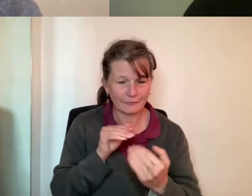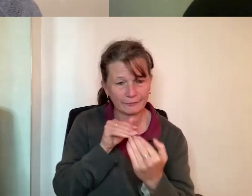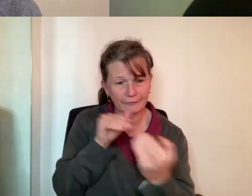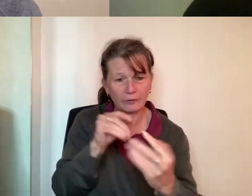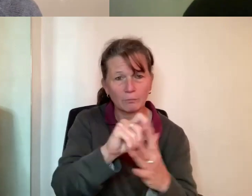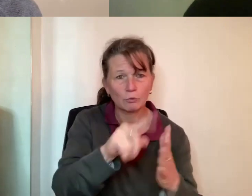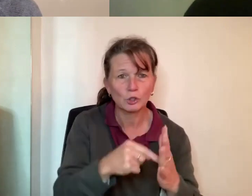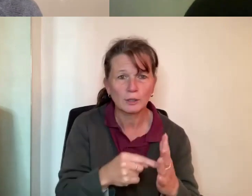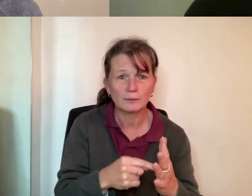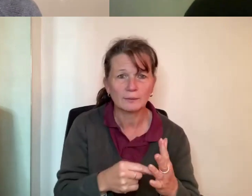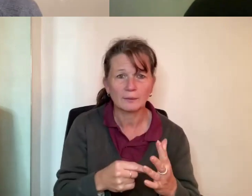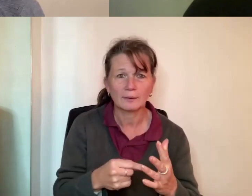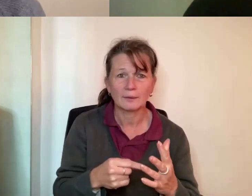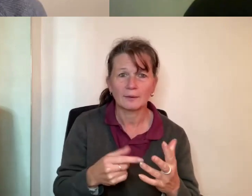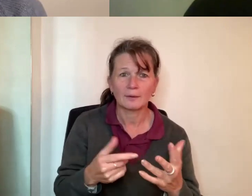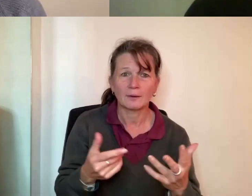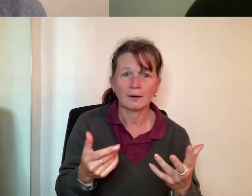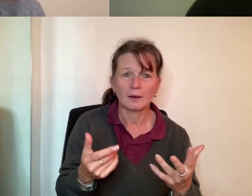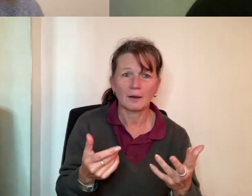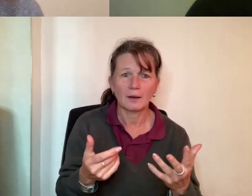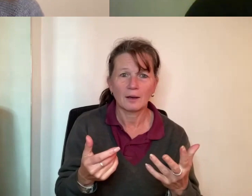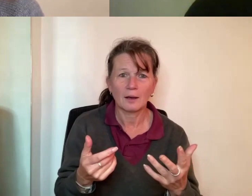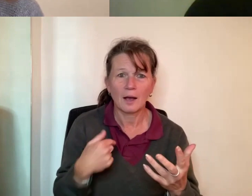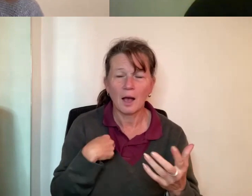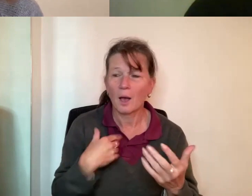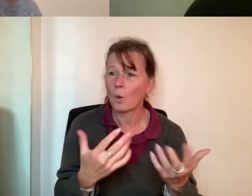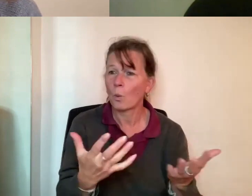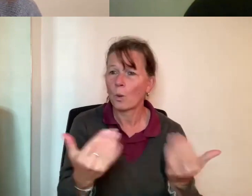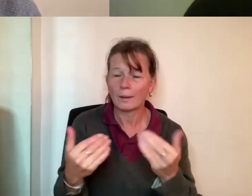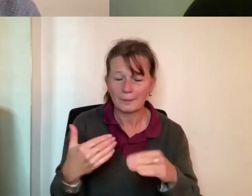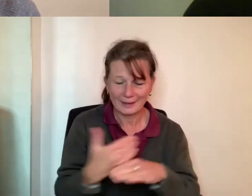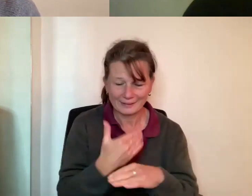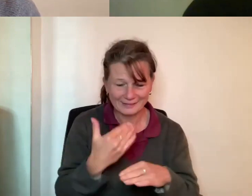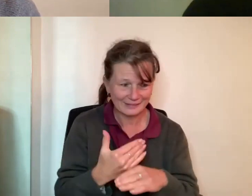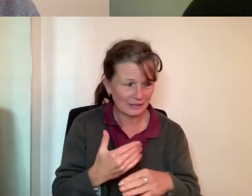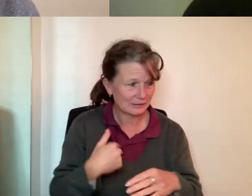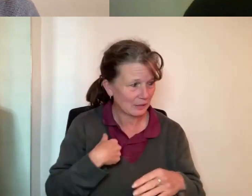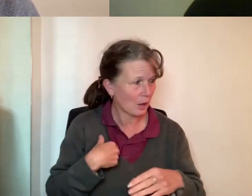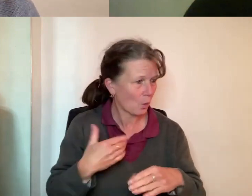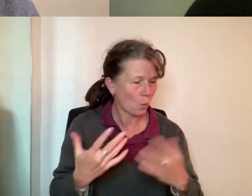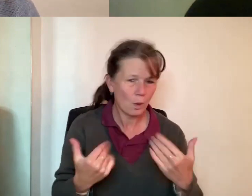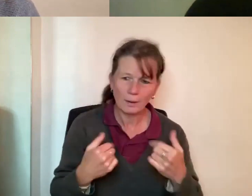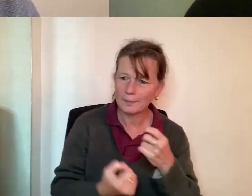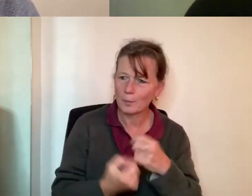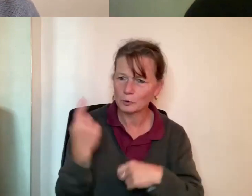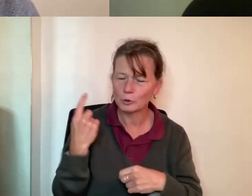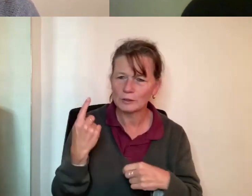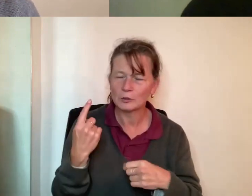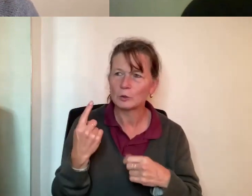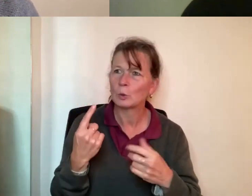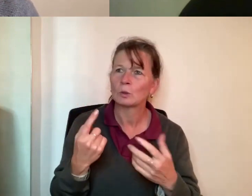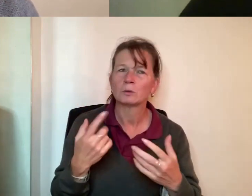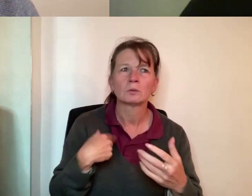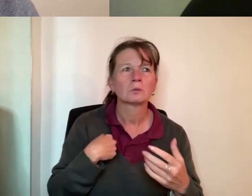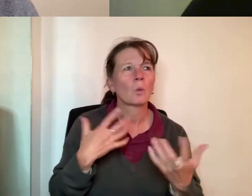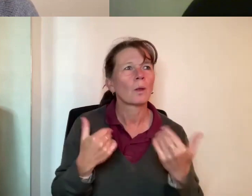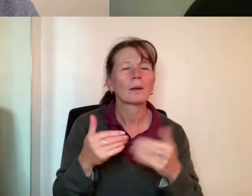no one at all. So I welcome the exercise and I welcome the outside